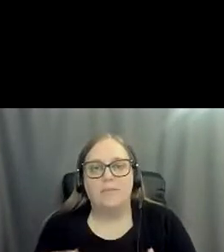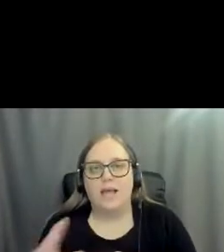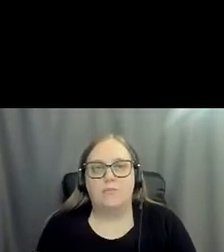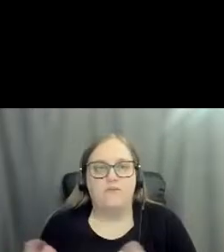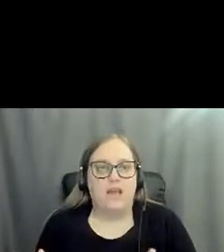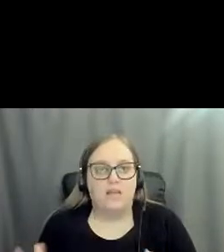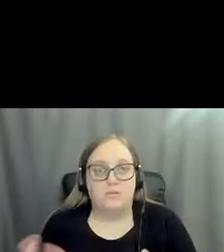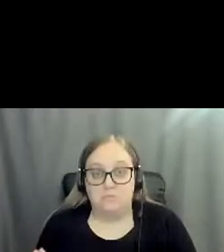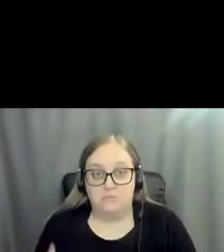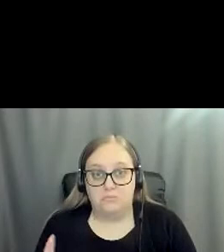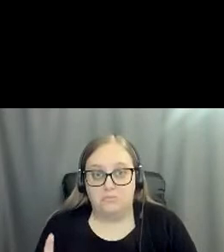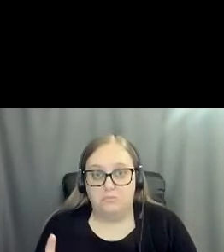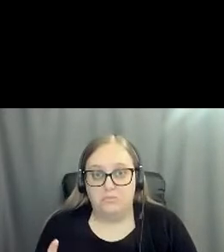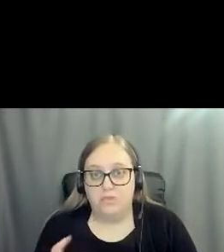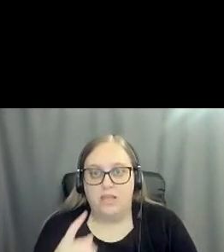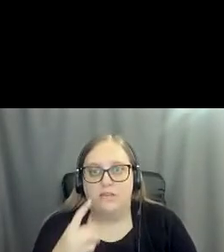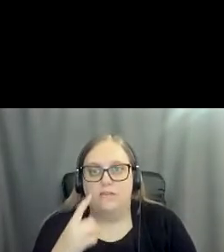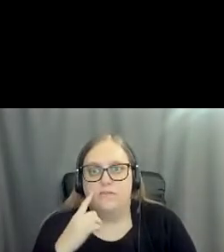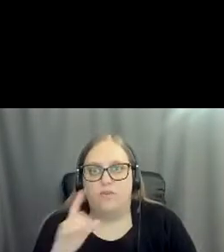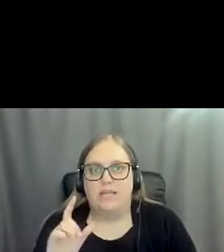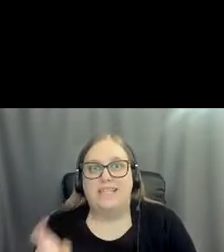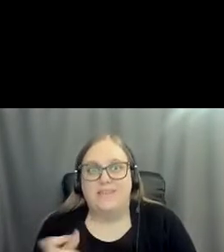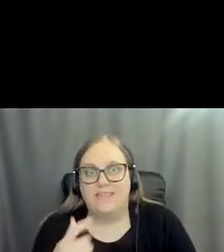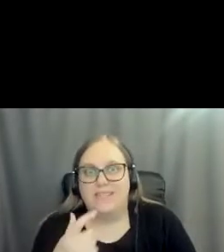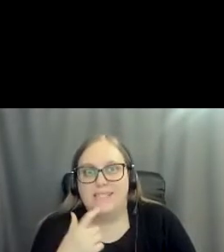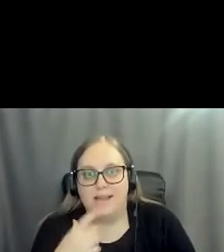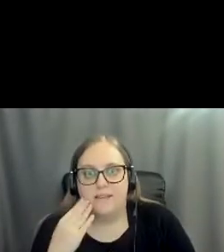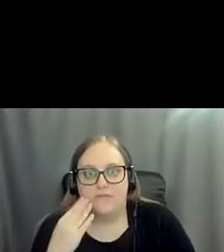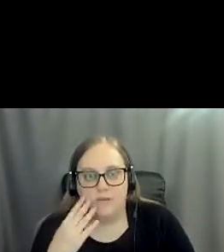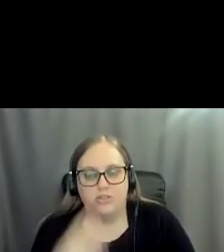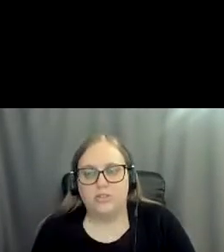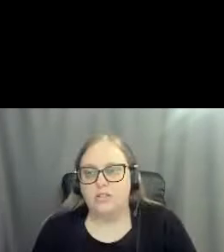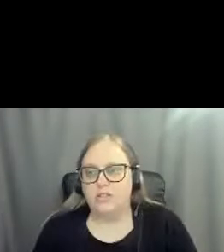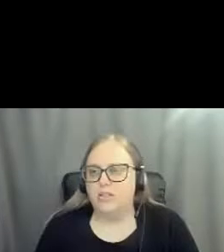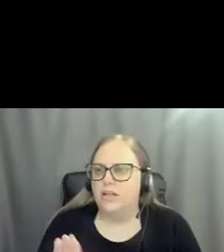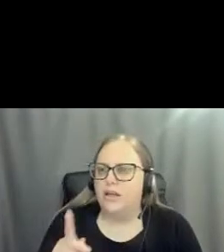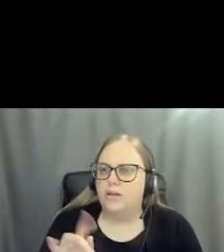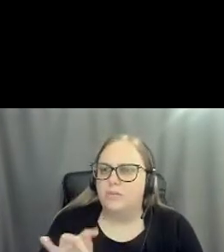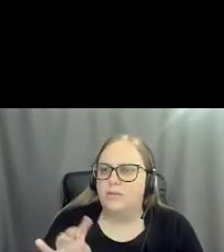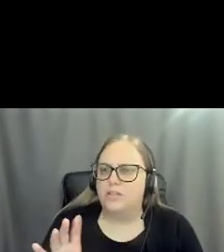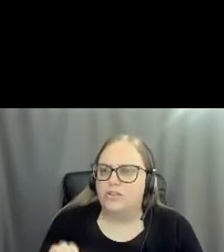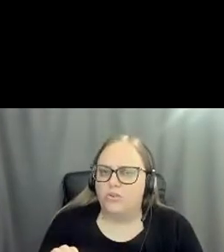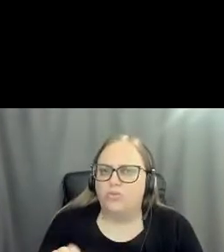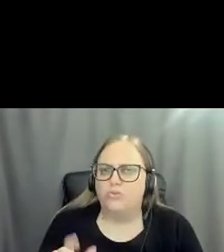provided of giving said information. Councilmember Pinto,